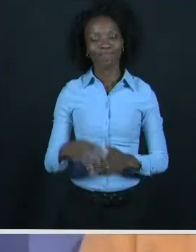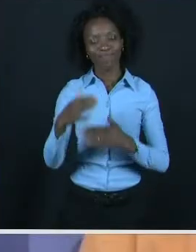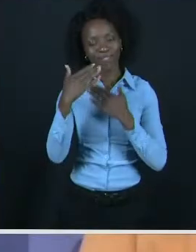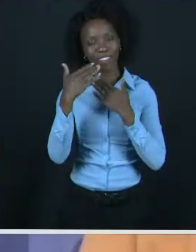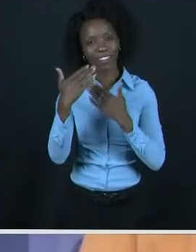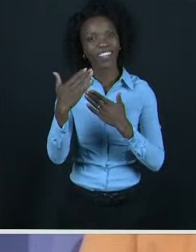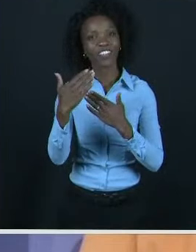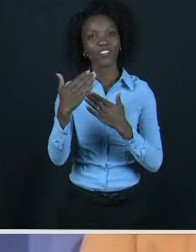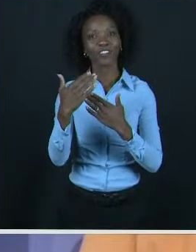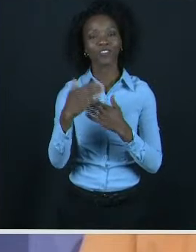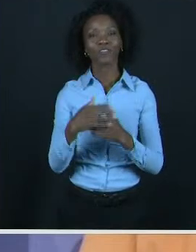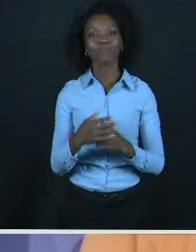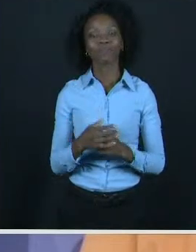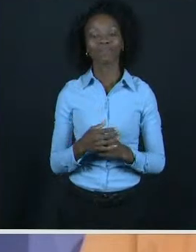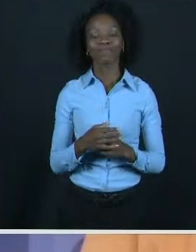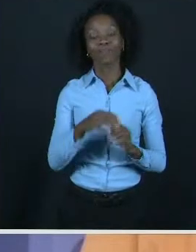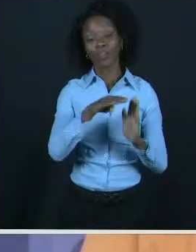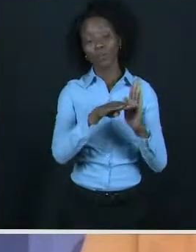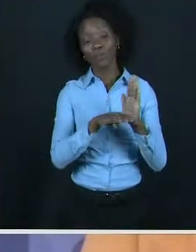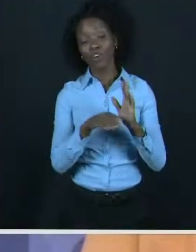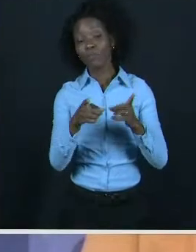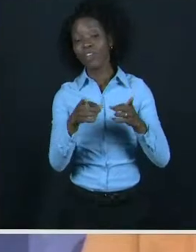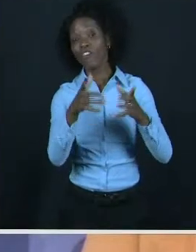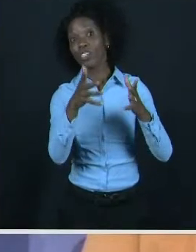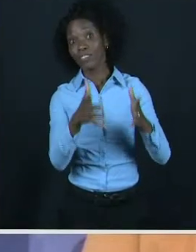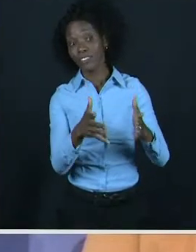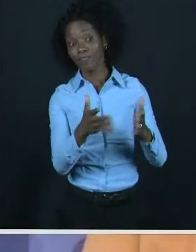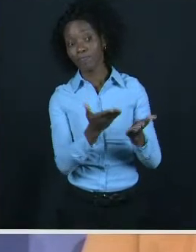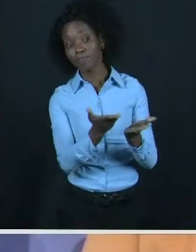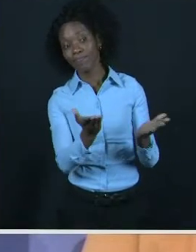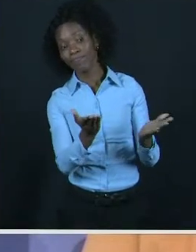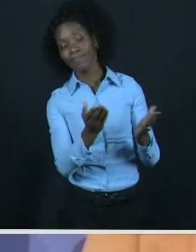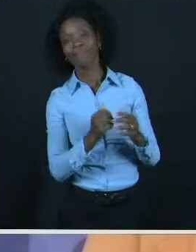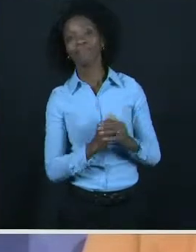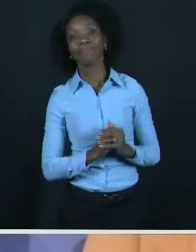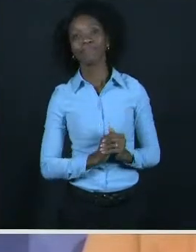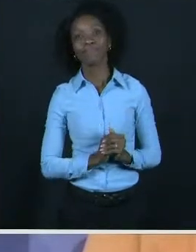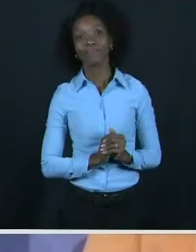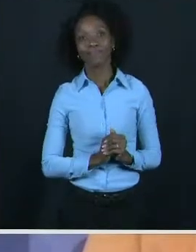Thank you, program directors,